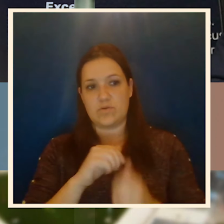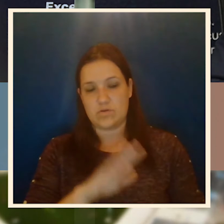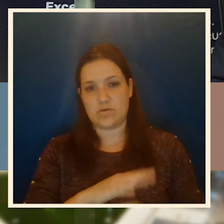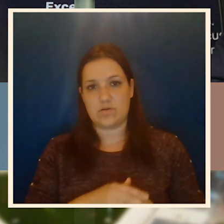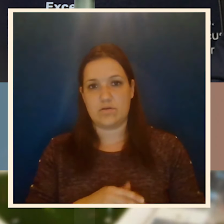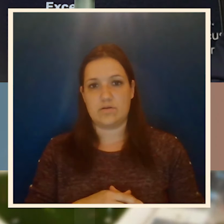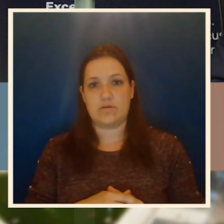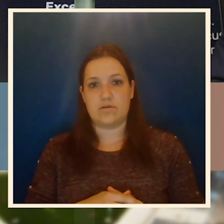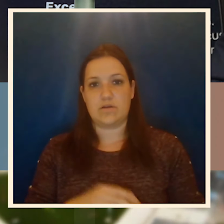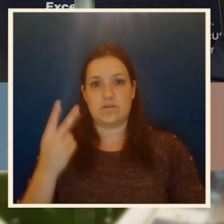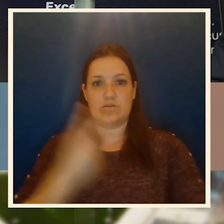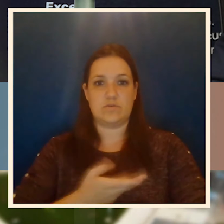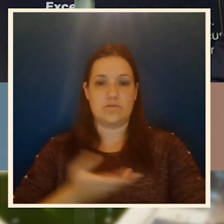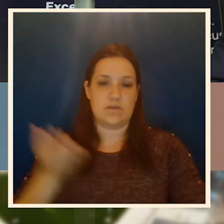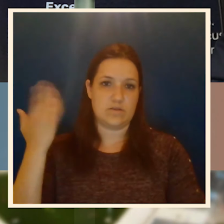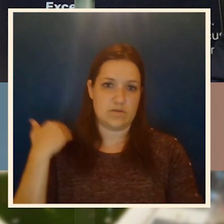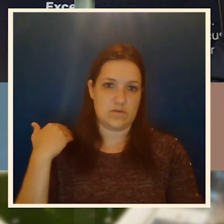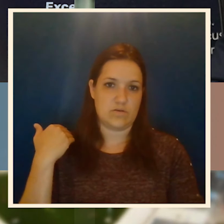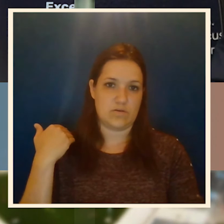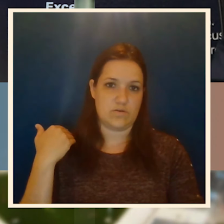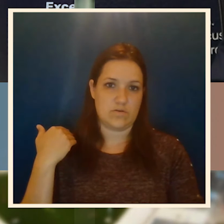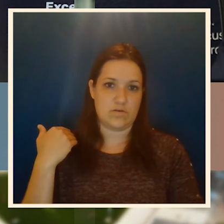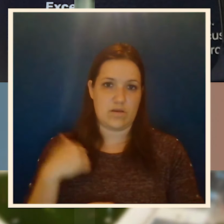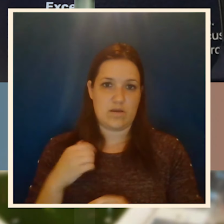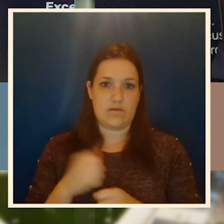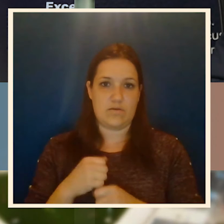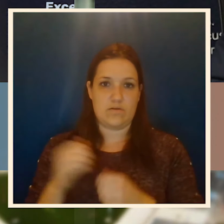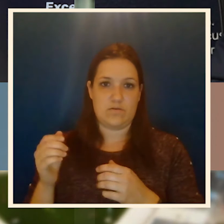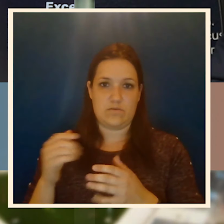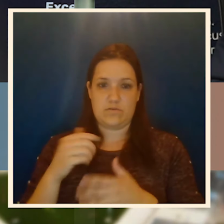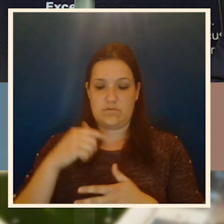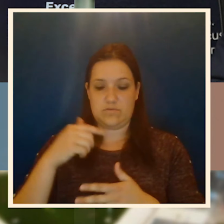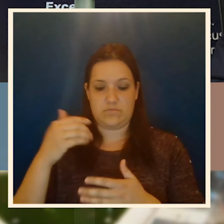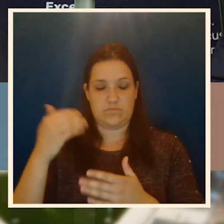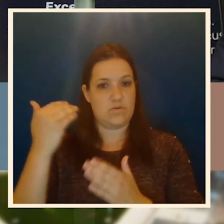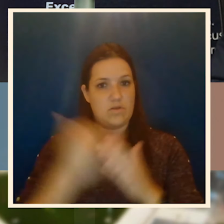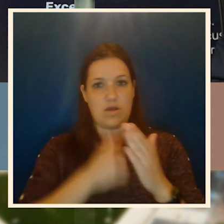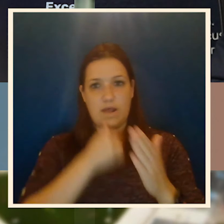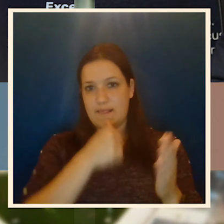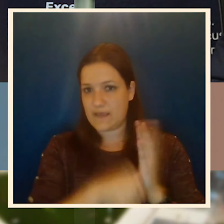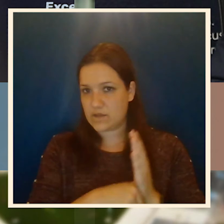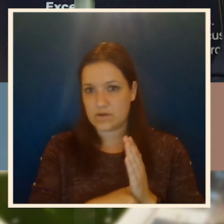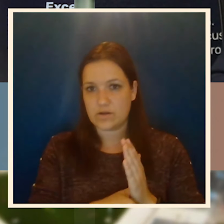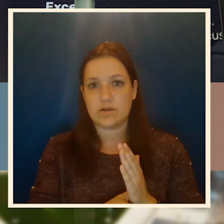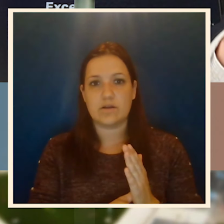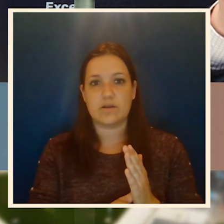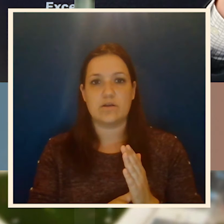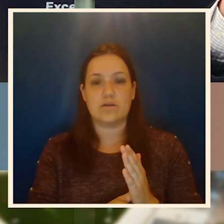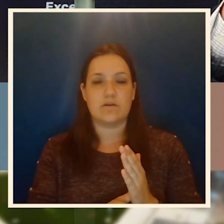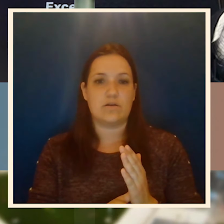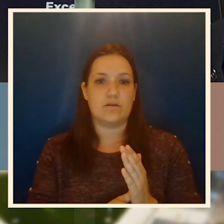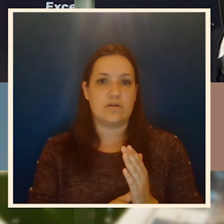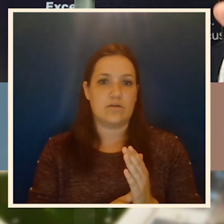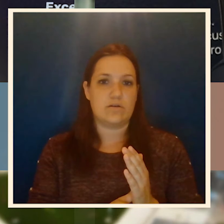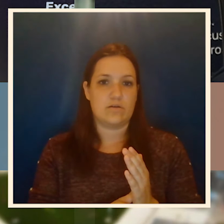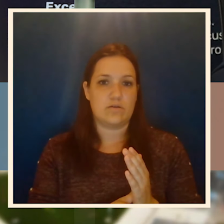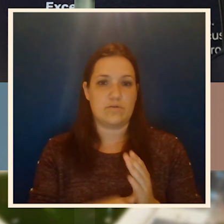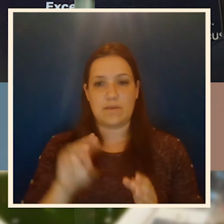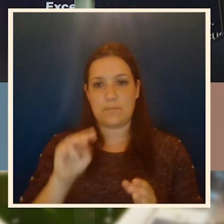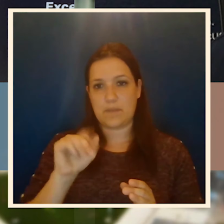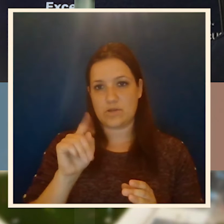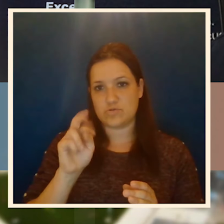then 2 days ago, I prepared a very lengthy letter to her with a